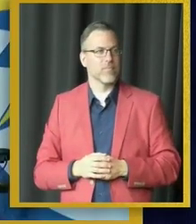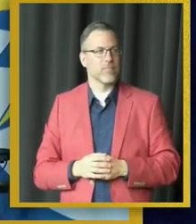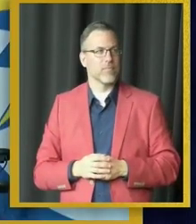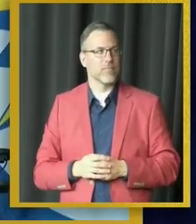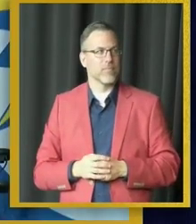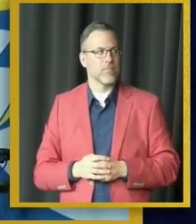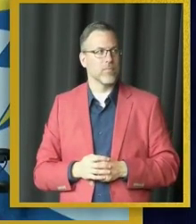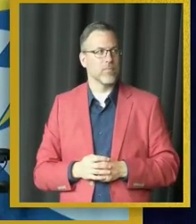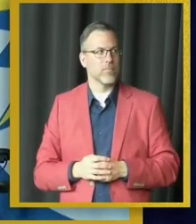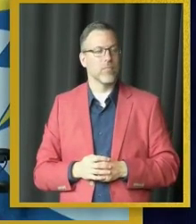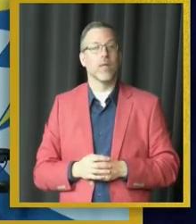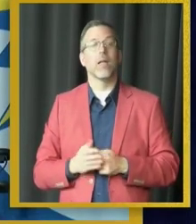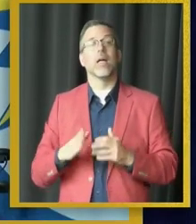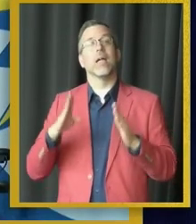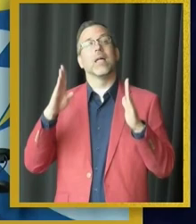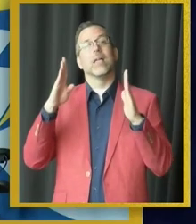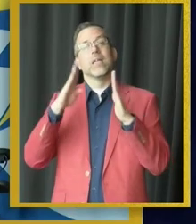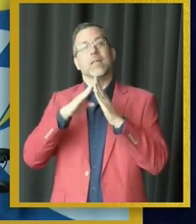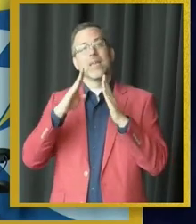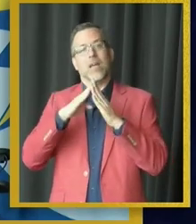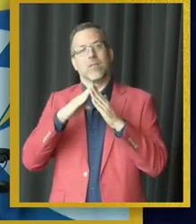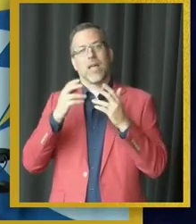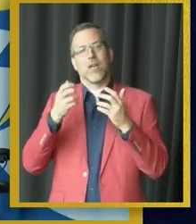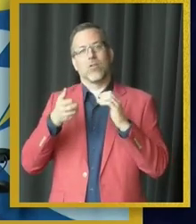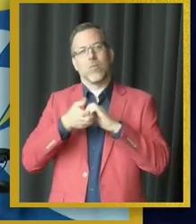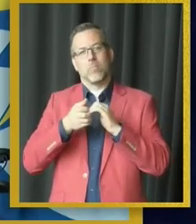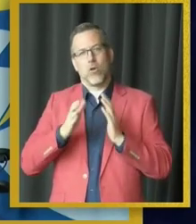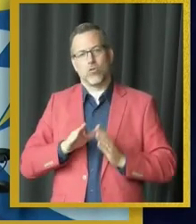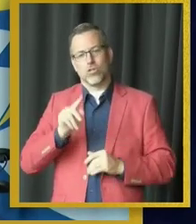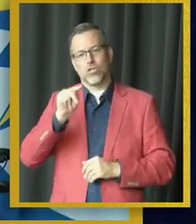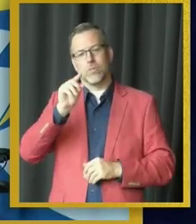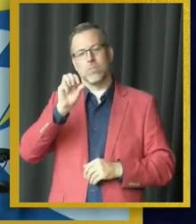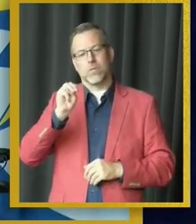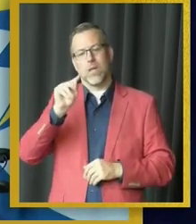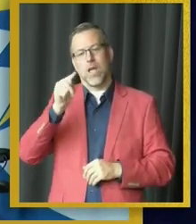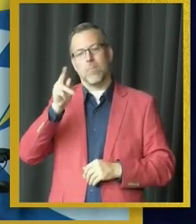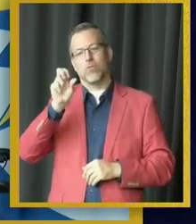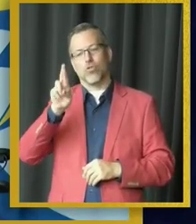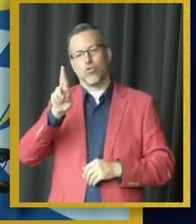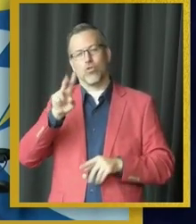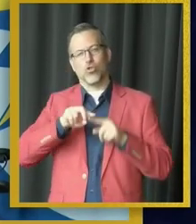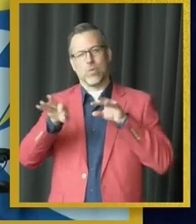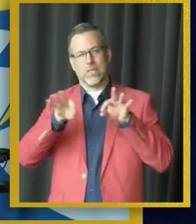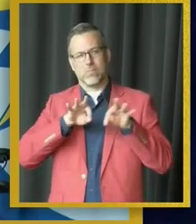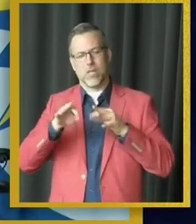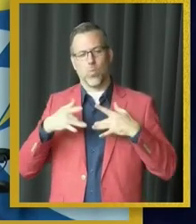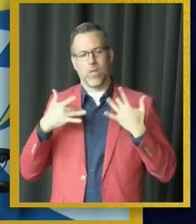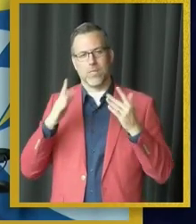Now, here is Downtown Partnership's Tom Turner with more about what we're doing downtown.